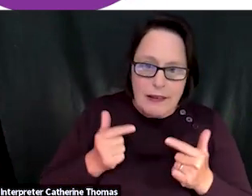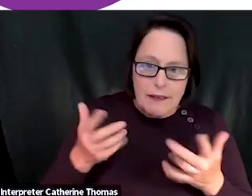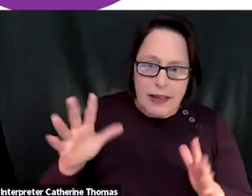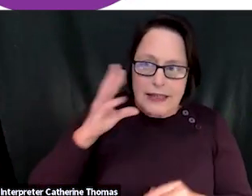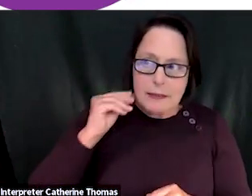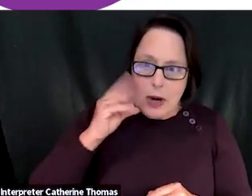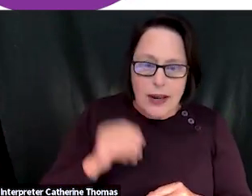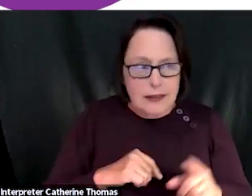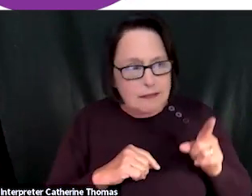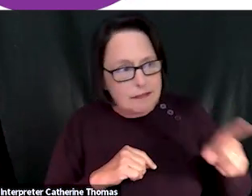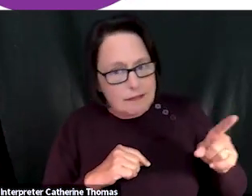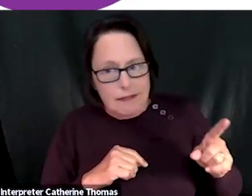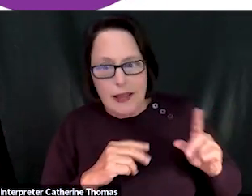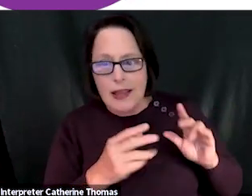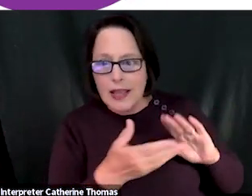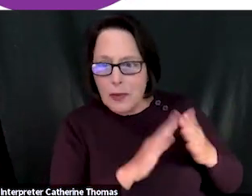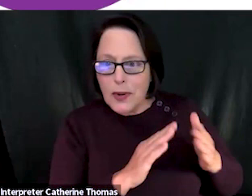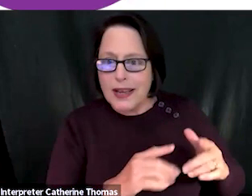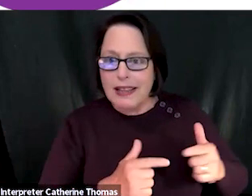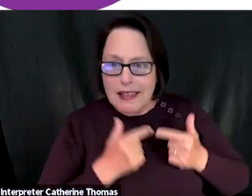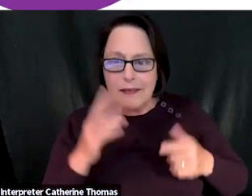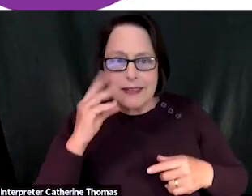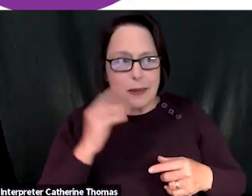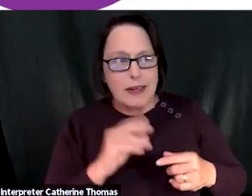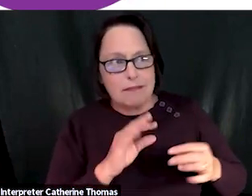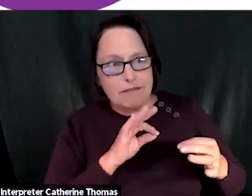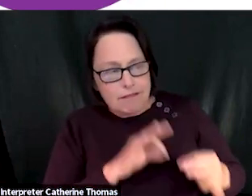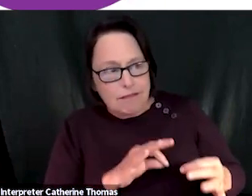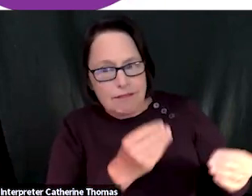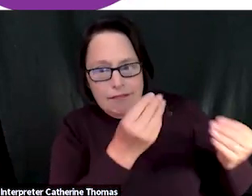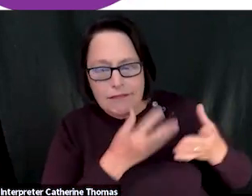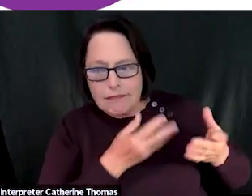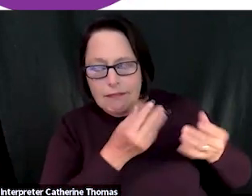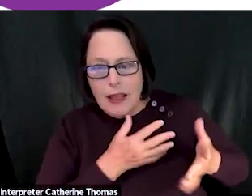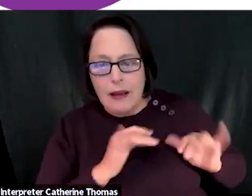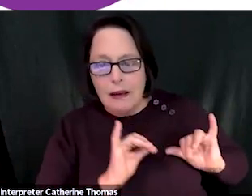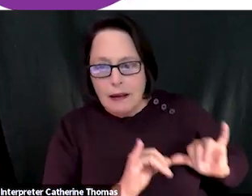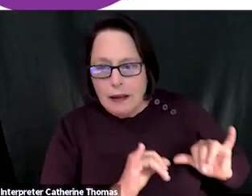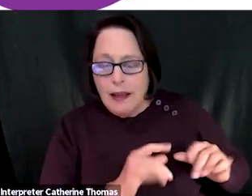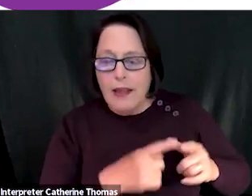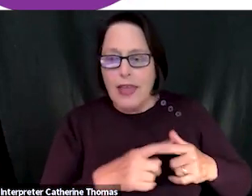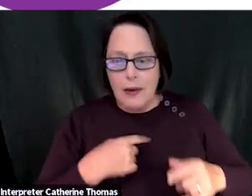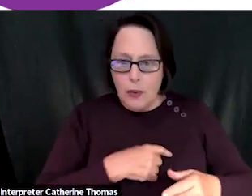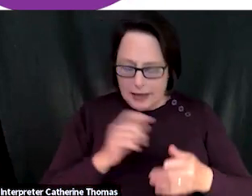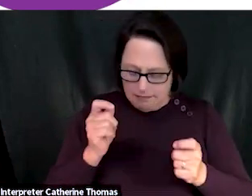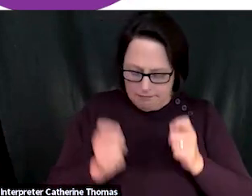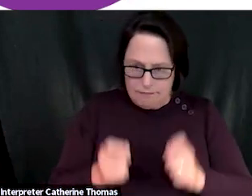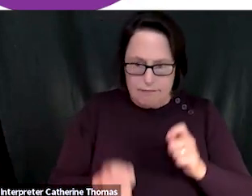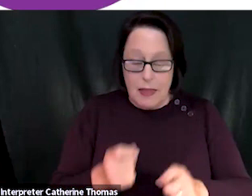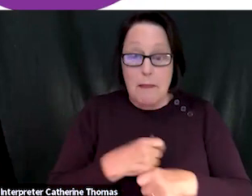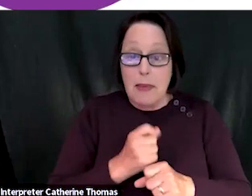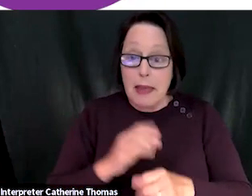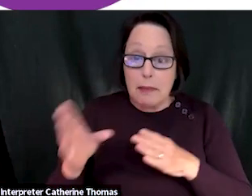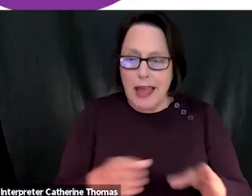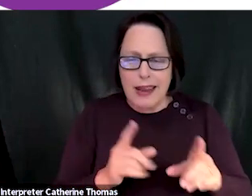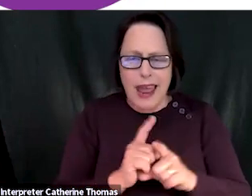provided by these members of the community to make our language access plan as pragmatic